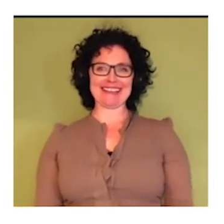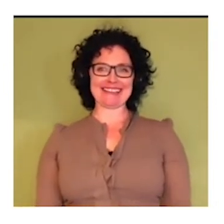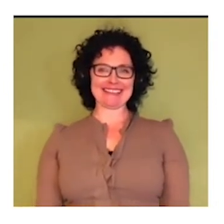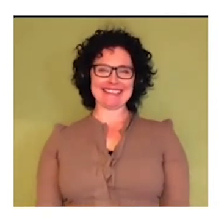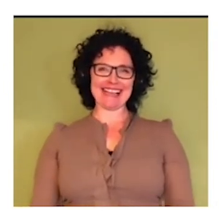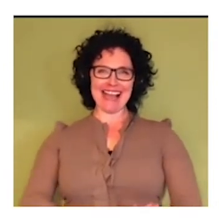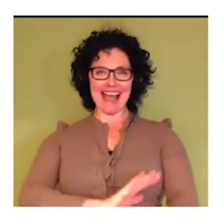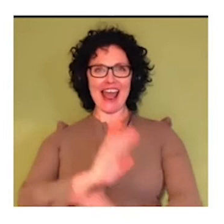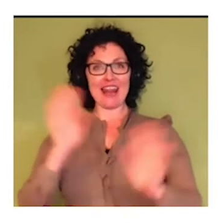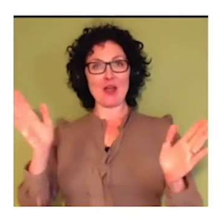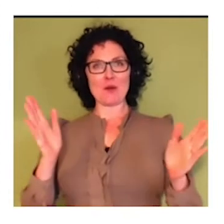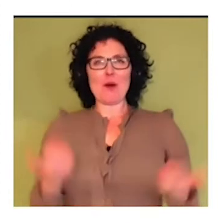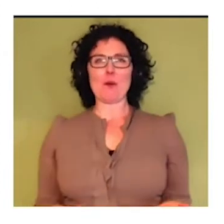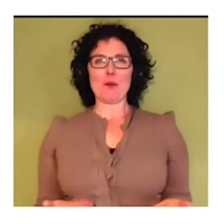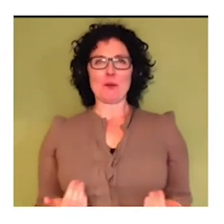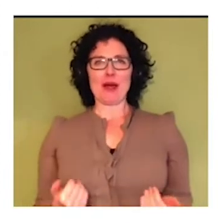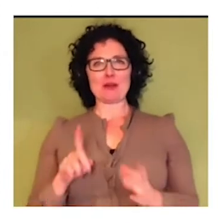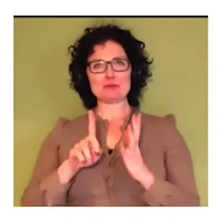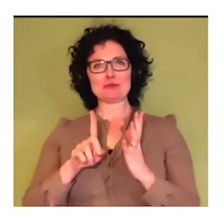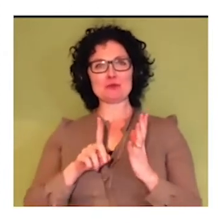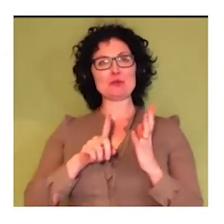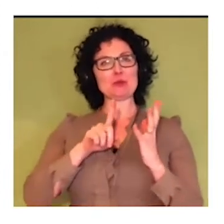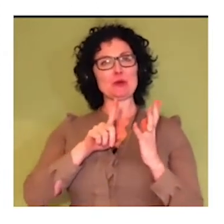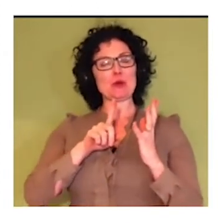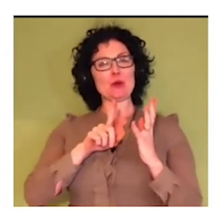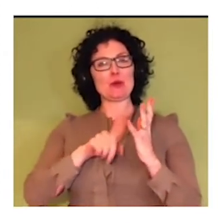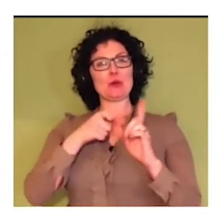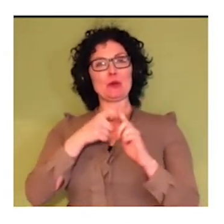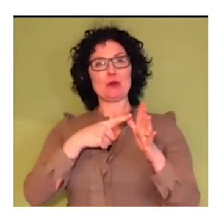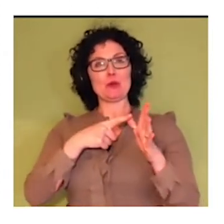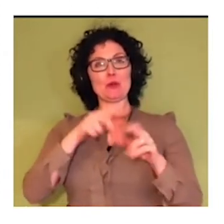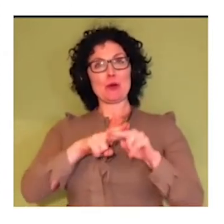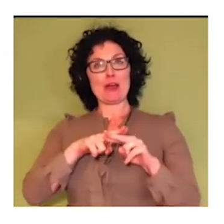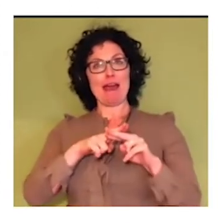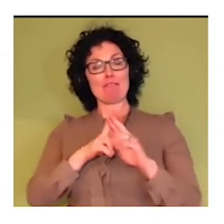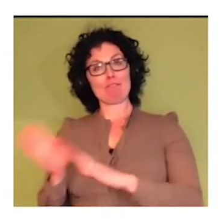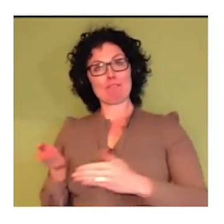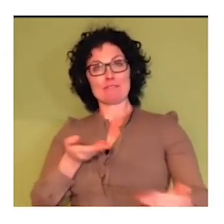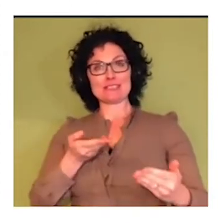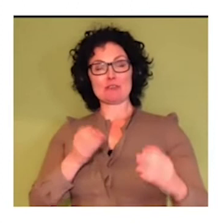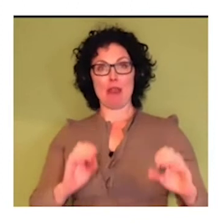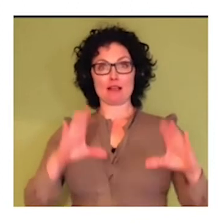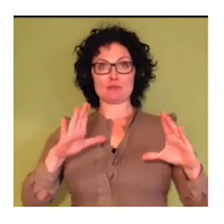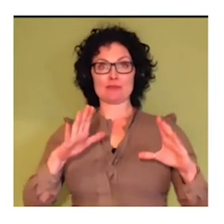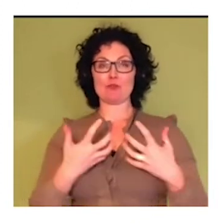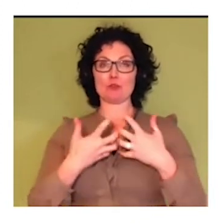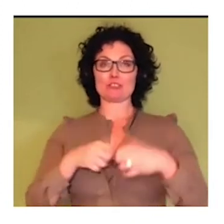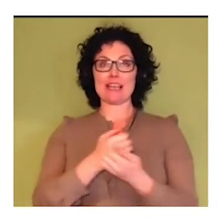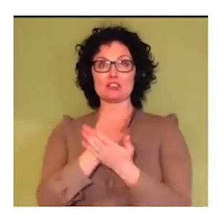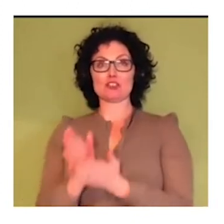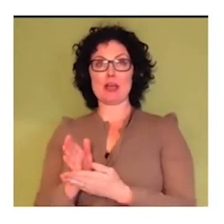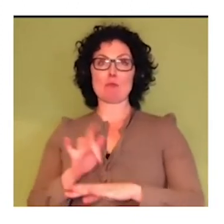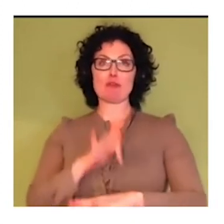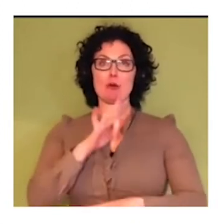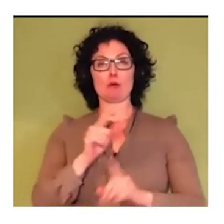Hello, welcome to the UKAAF Introduction to Large Print for TechShare Pro 2020. My